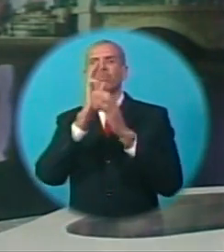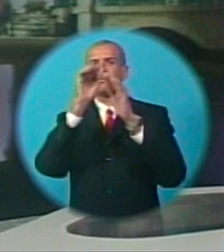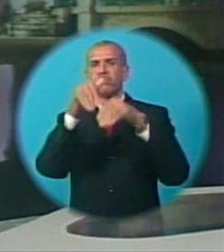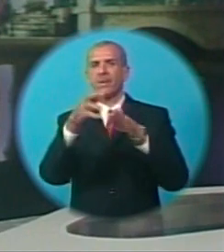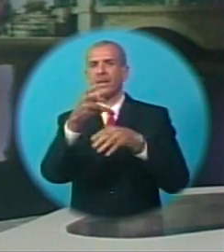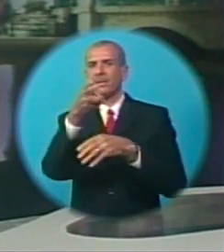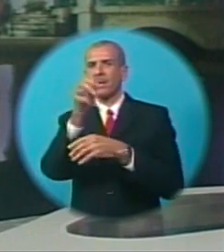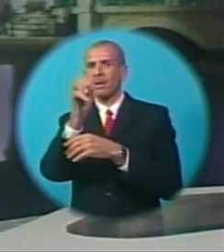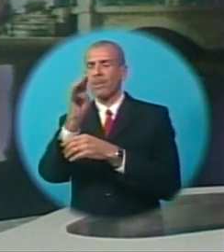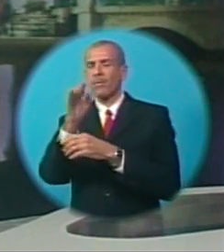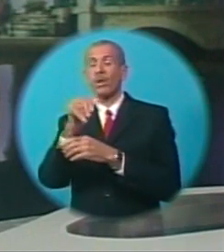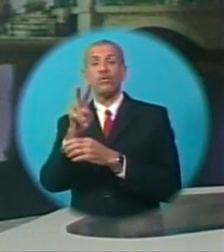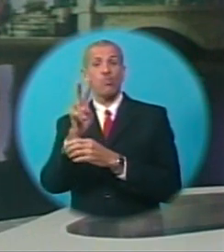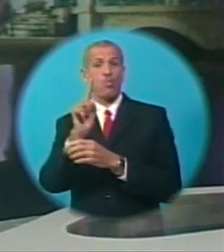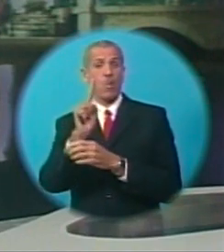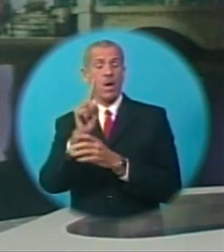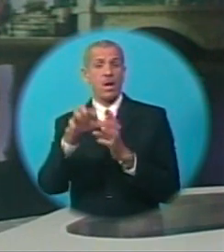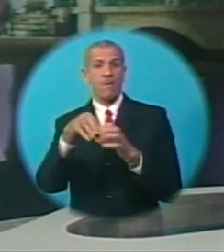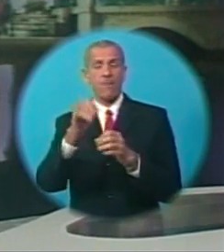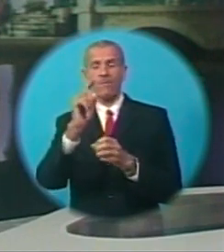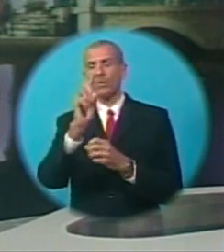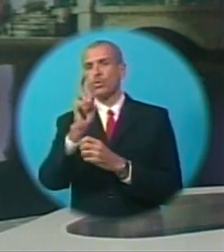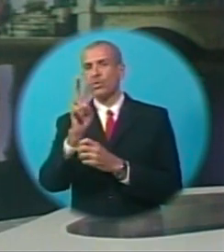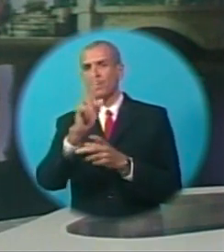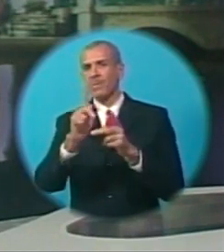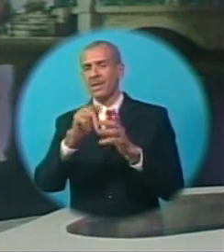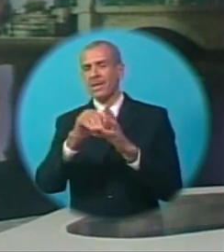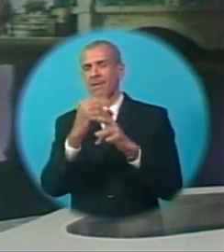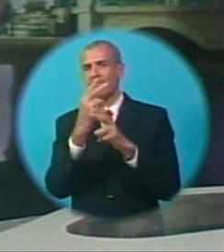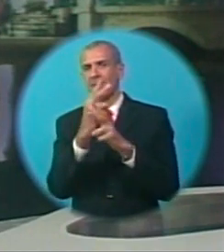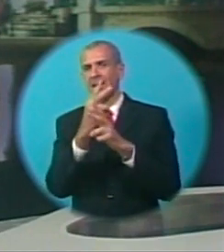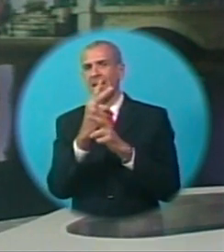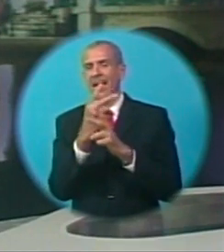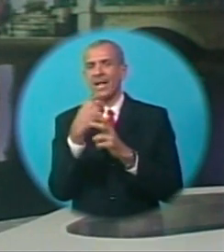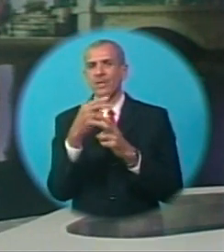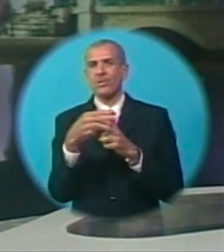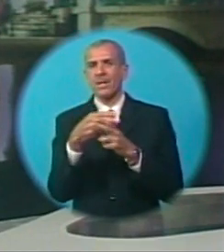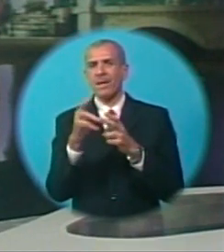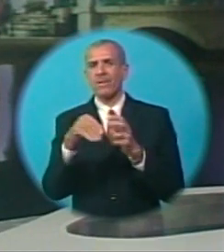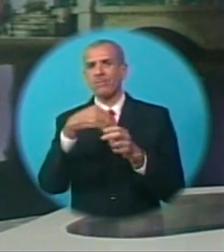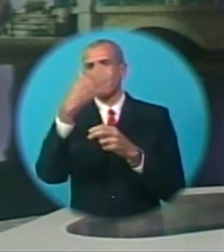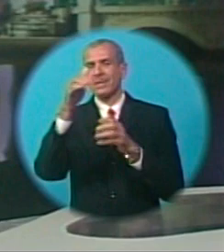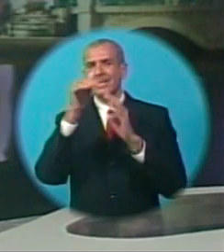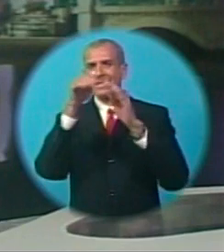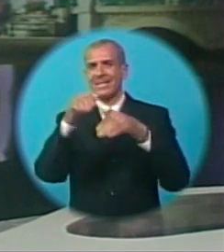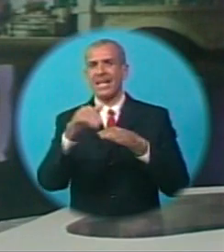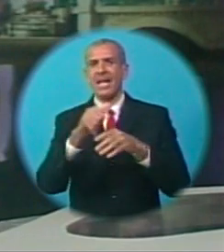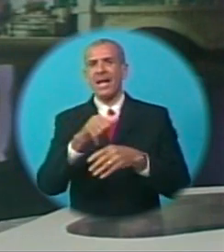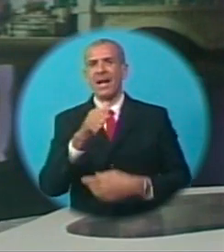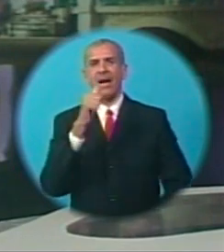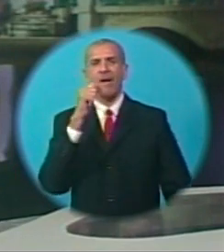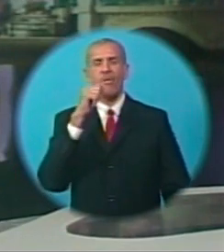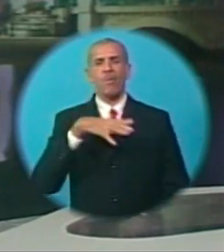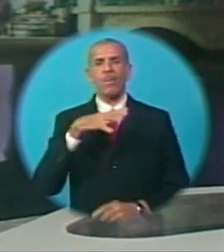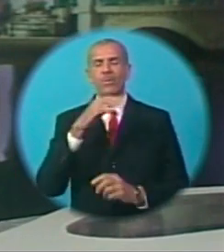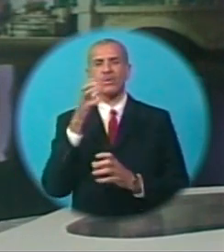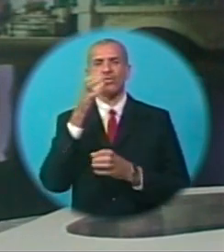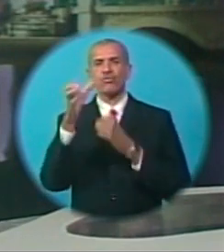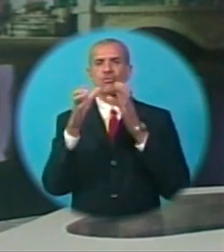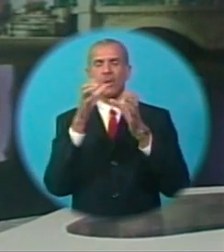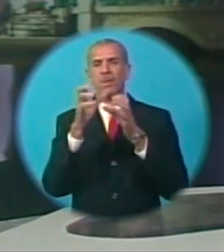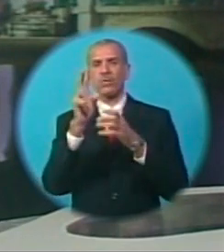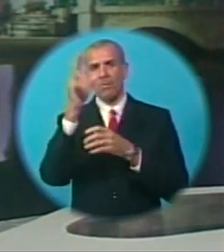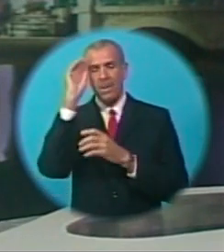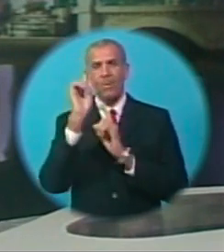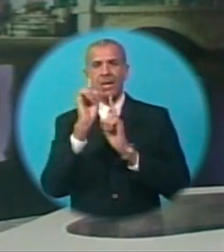one of two persons inside that vehicle, and eyewitnesses said soon after the vehicle flipped into the sea, a female was heard screaming. Two men went